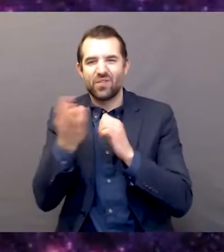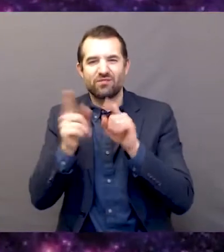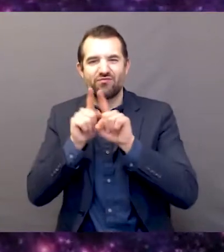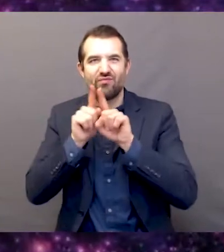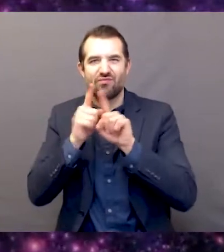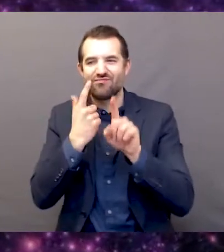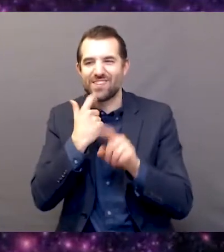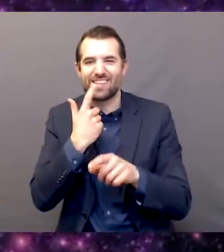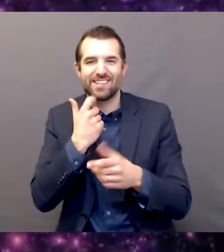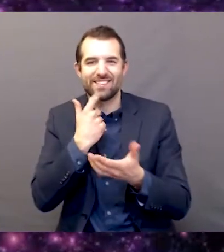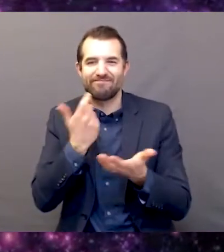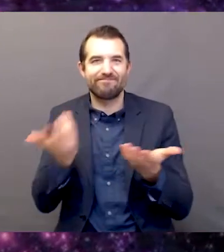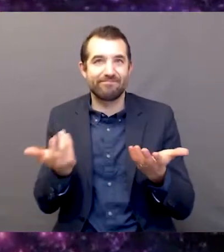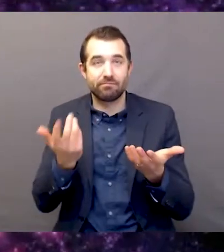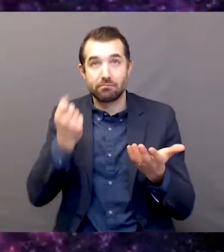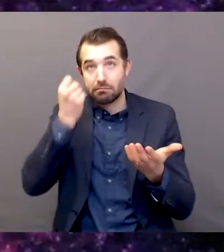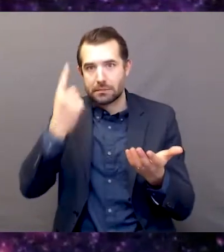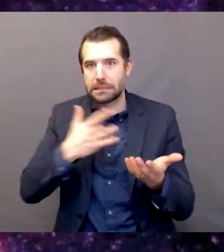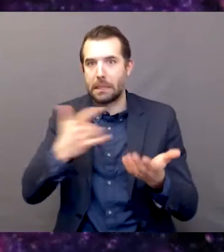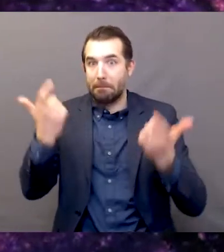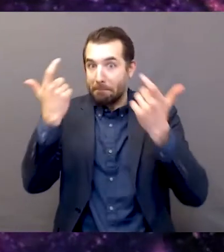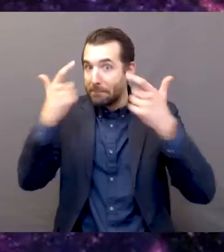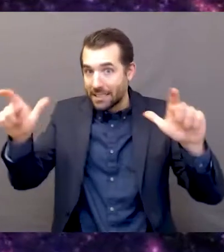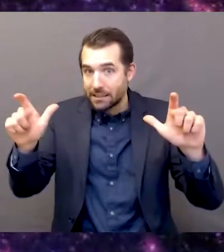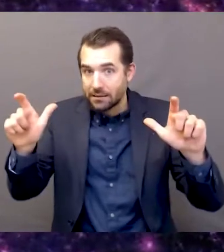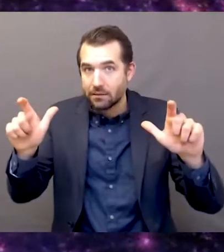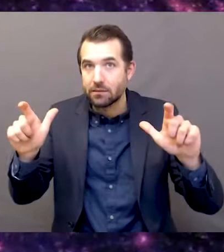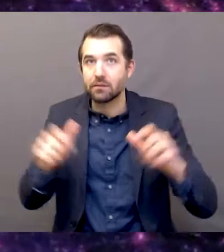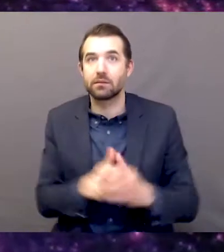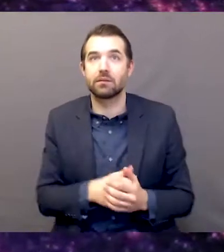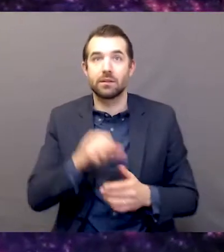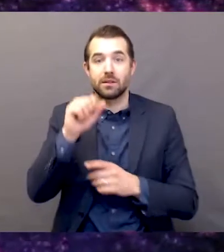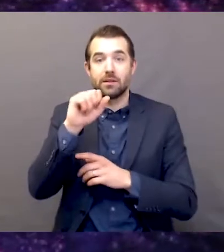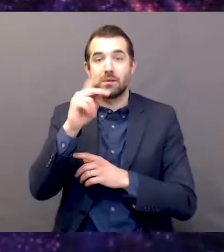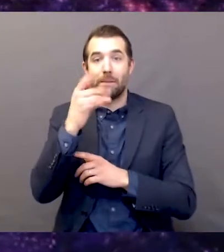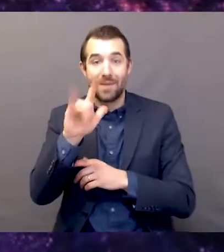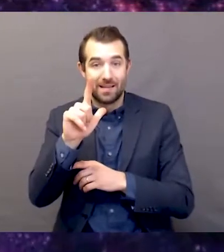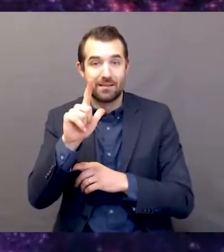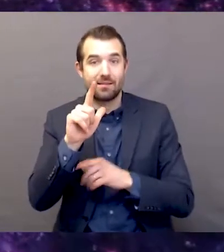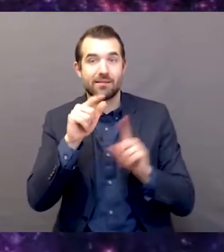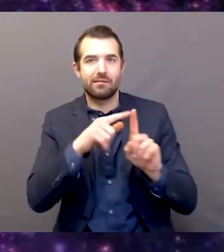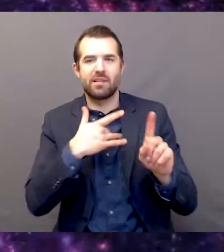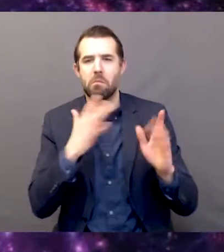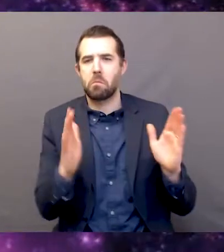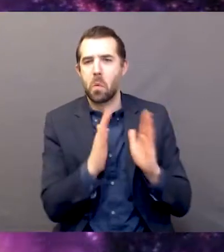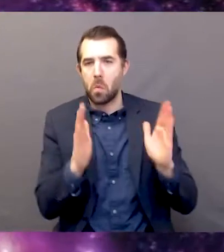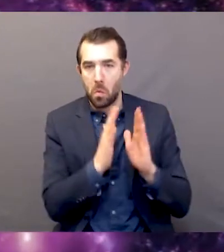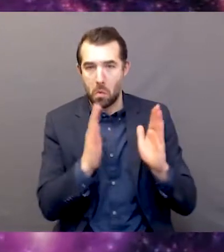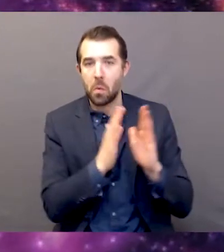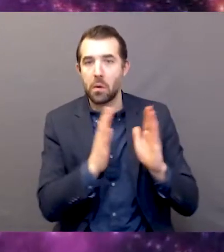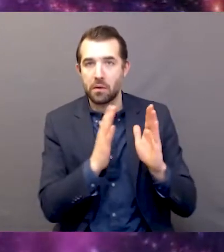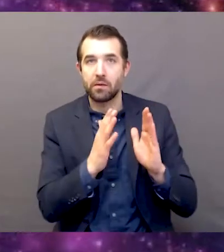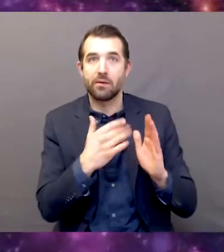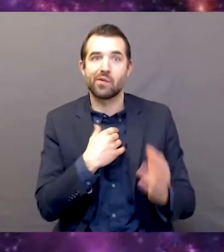more massive than their spiral cousins, and they are the predominant inhabitants of the galaxy clusters. And I've shown you